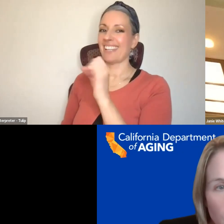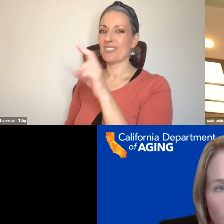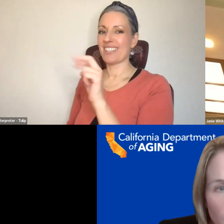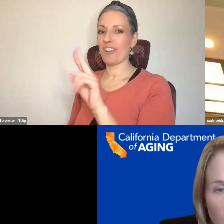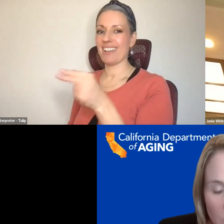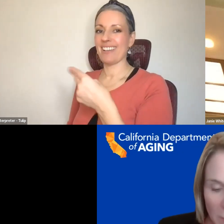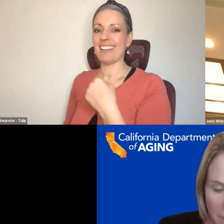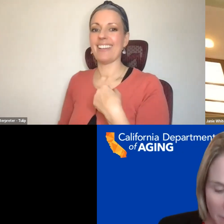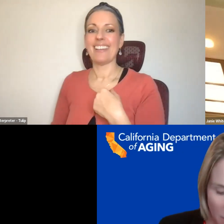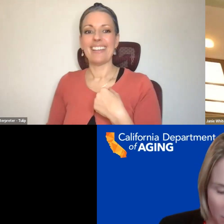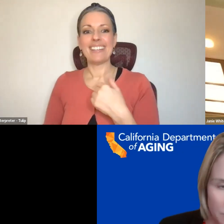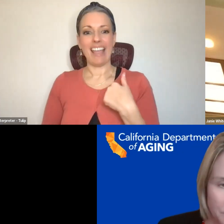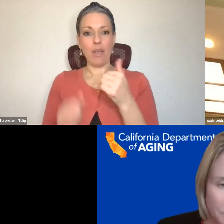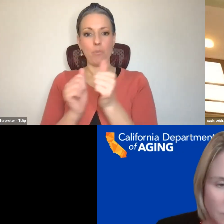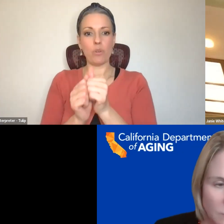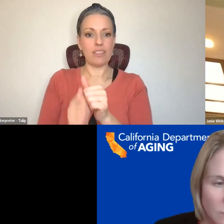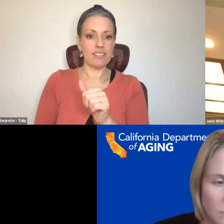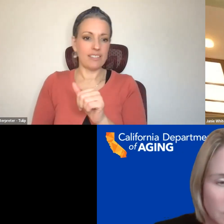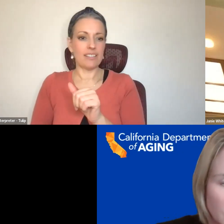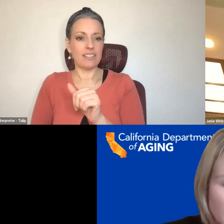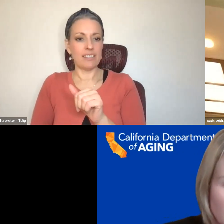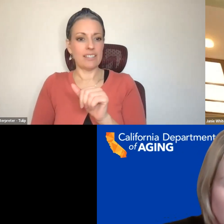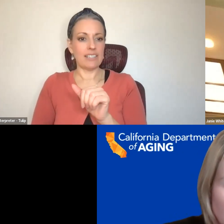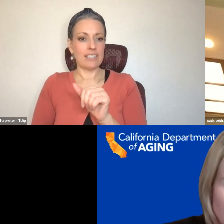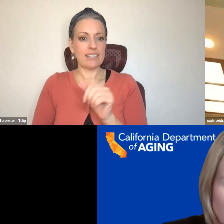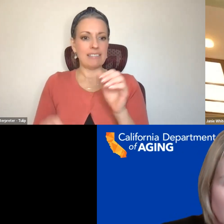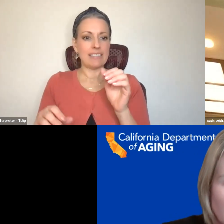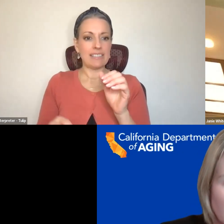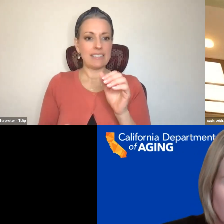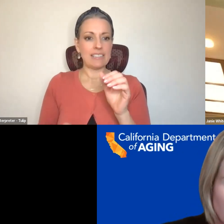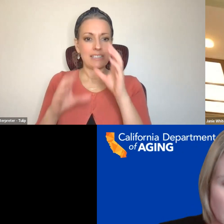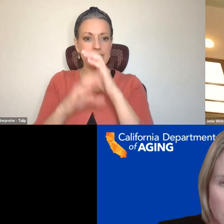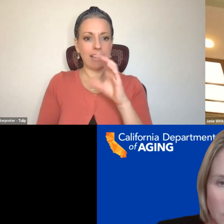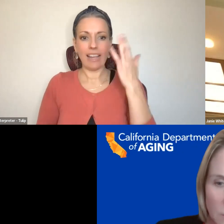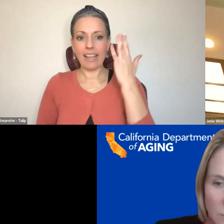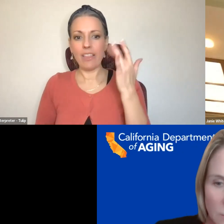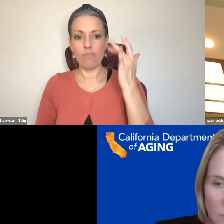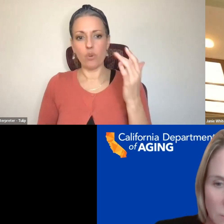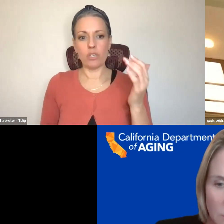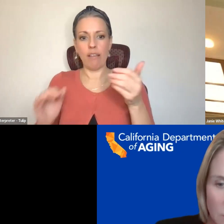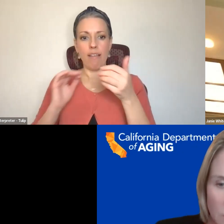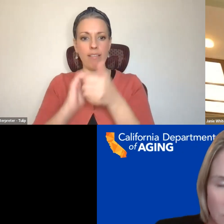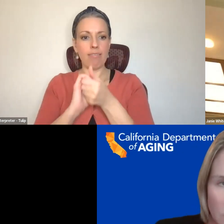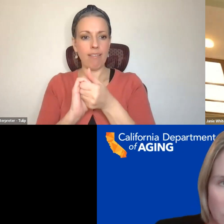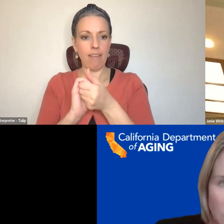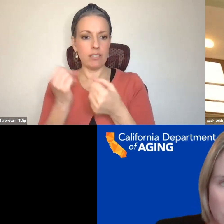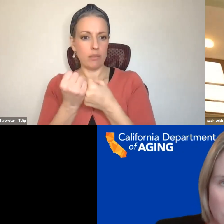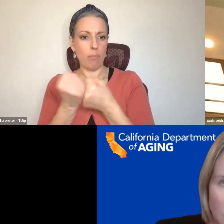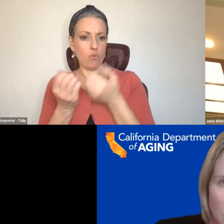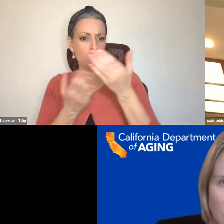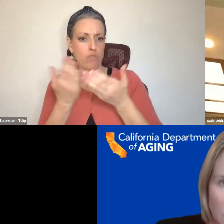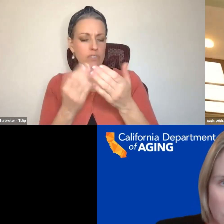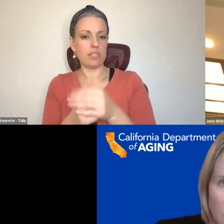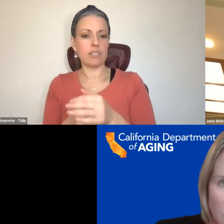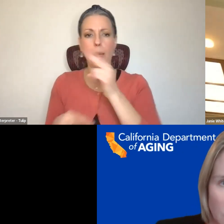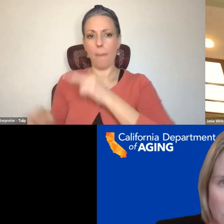Janie Whiteford with SECA California In-Home Support Services Consumer Alliance. And looking at IHSS, I